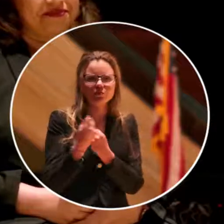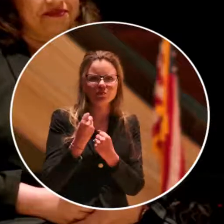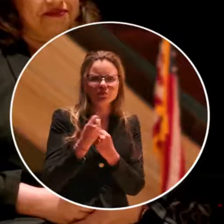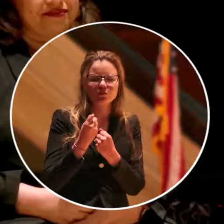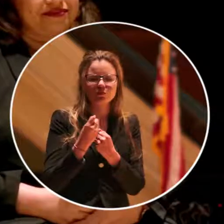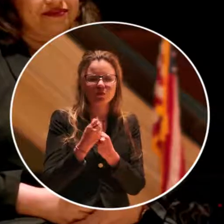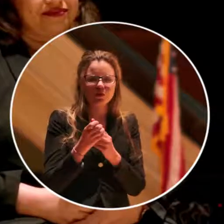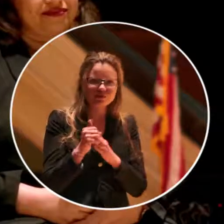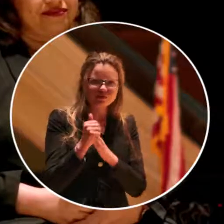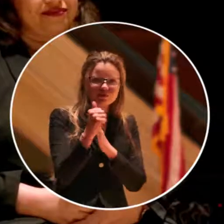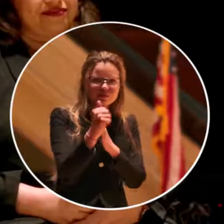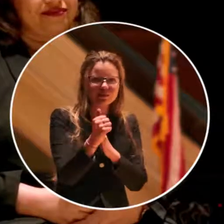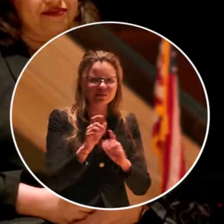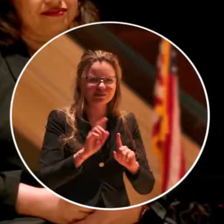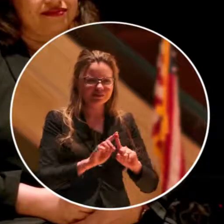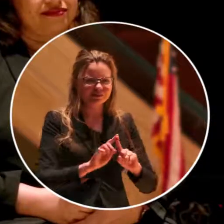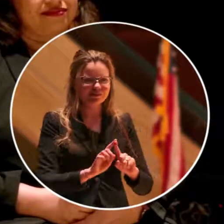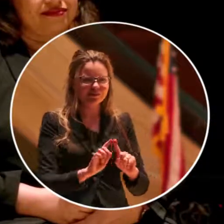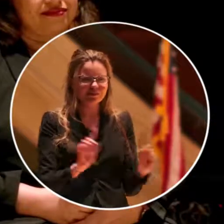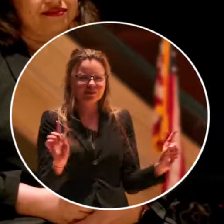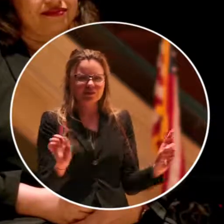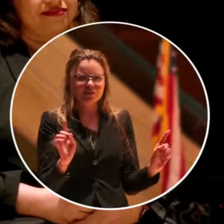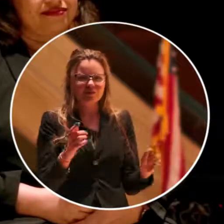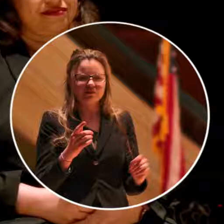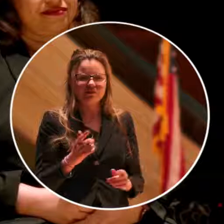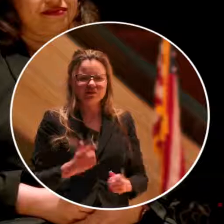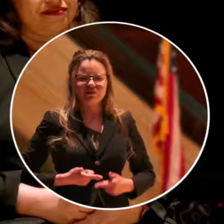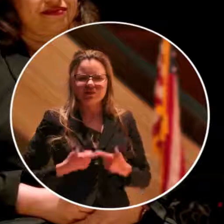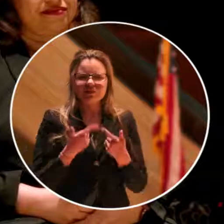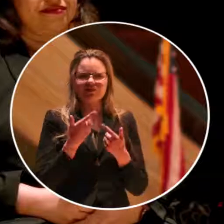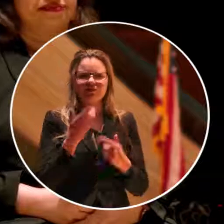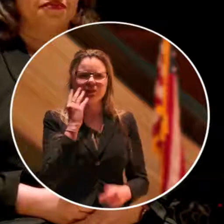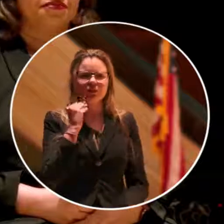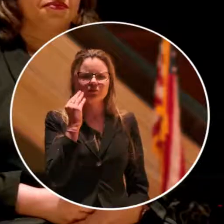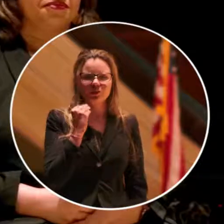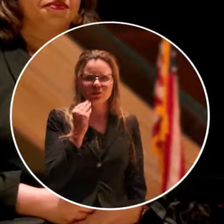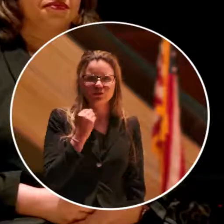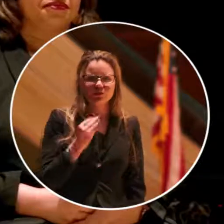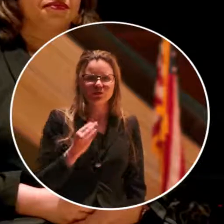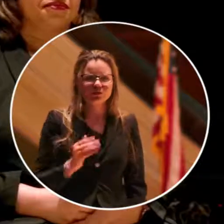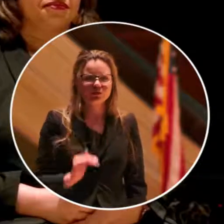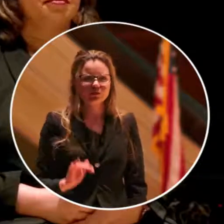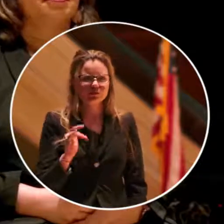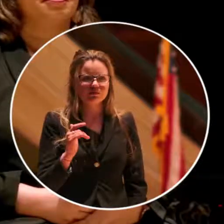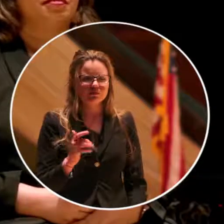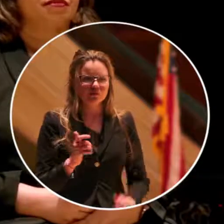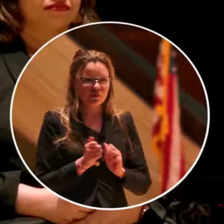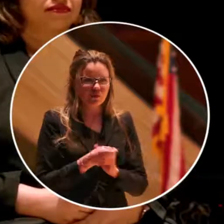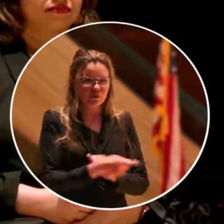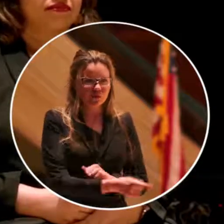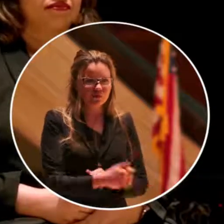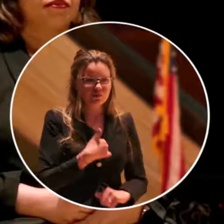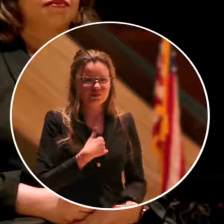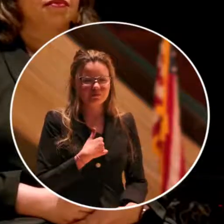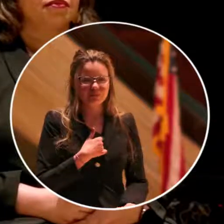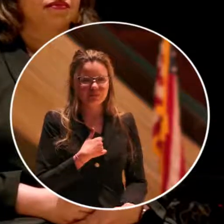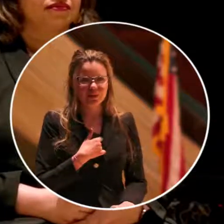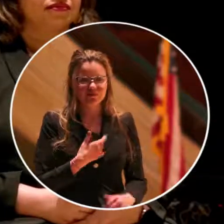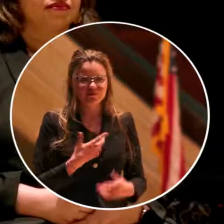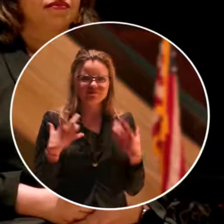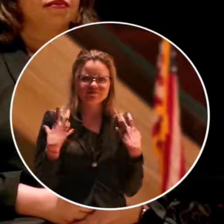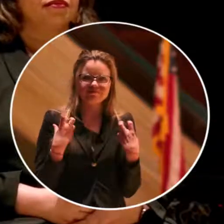life experience than I did. With raising Lucy, I've been able to do a lot of healing from the pain that I